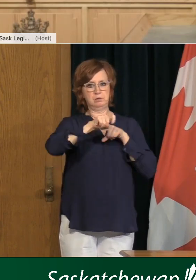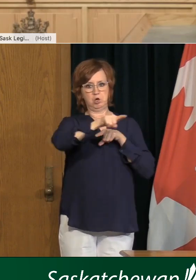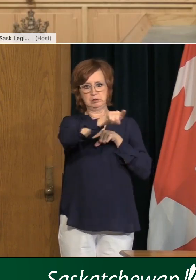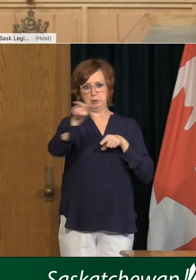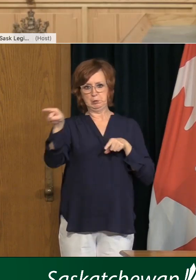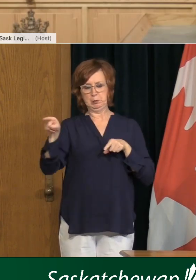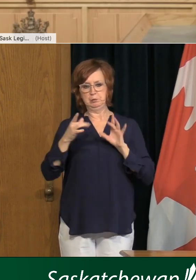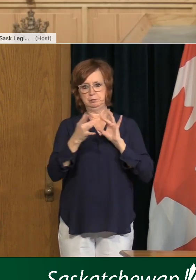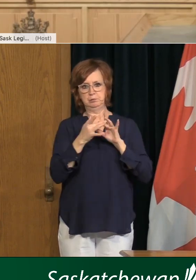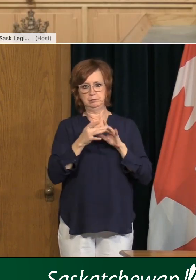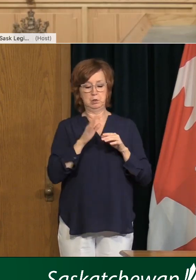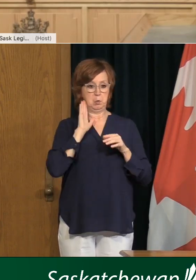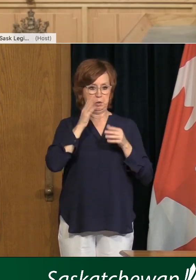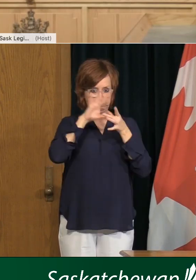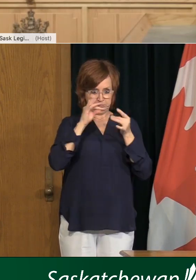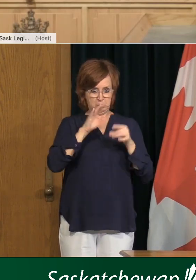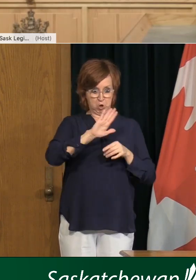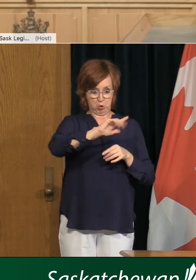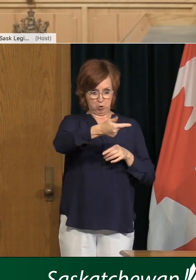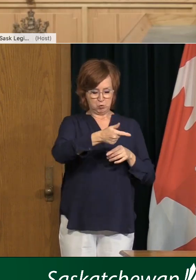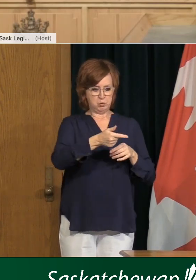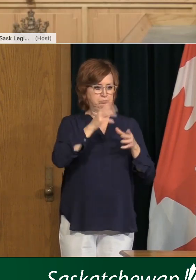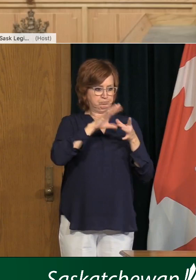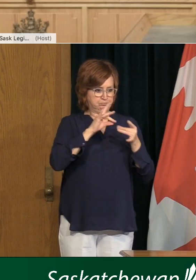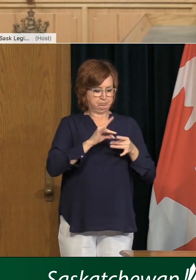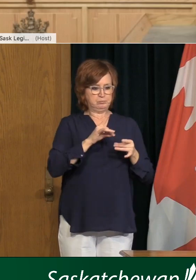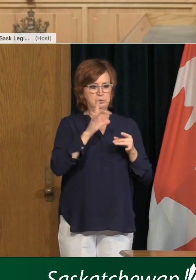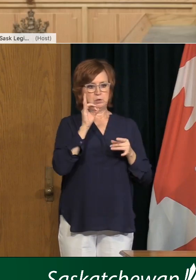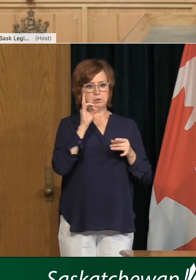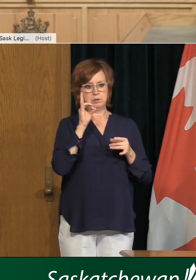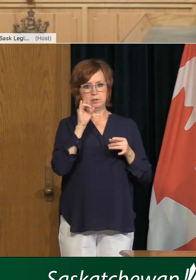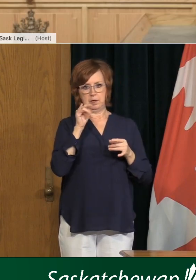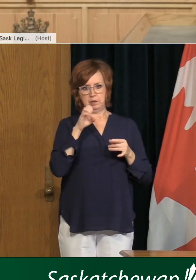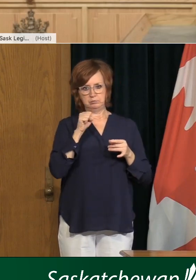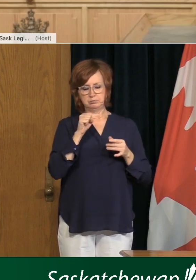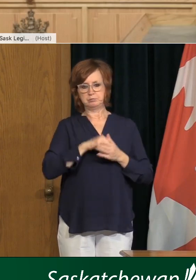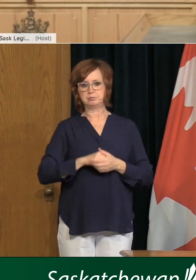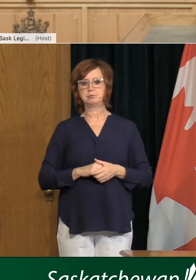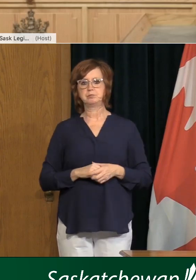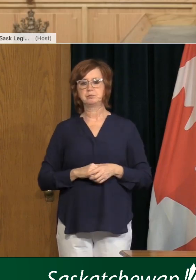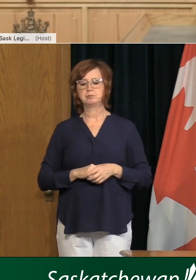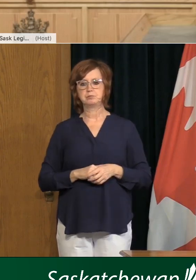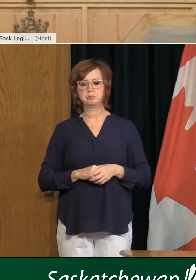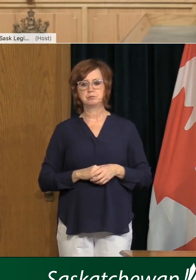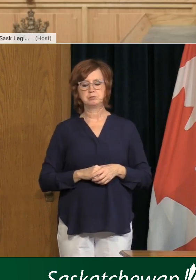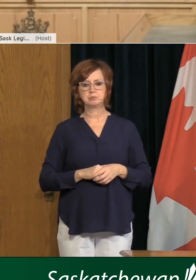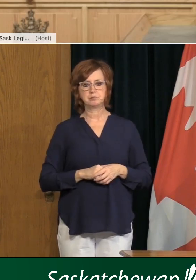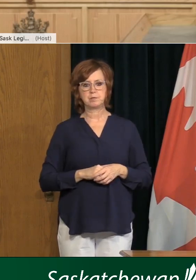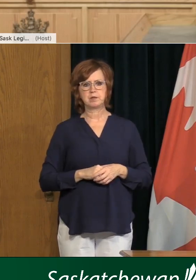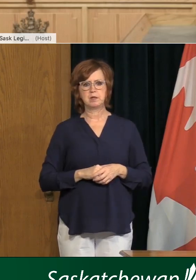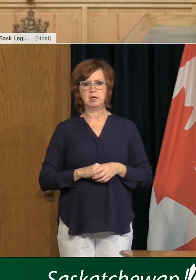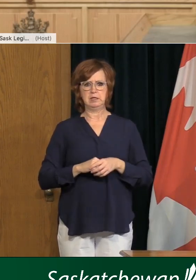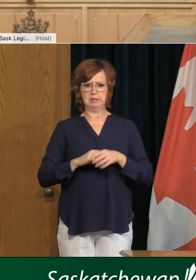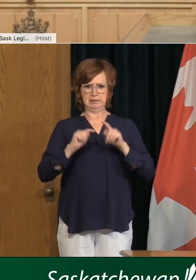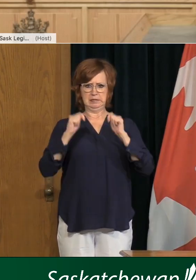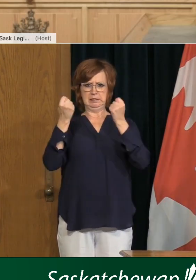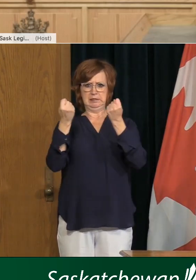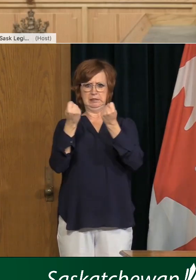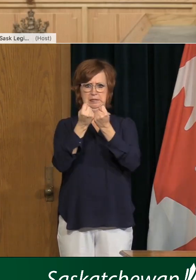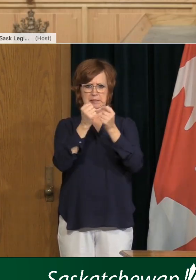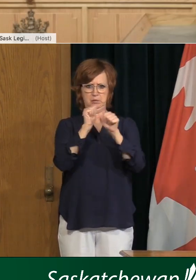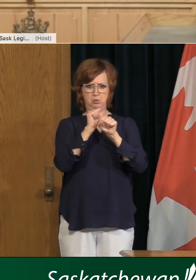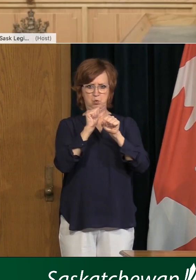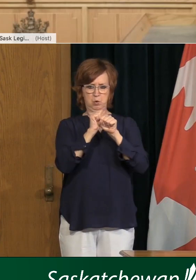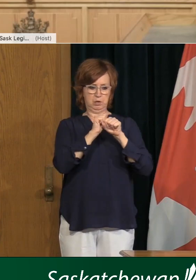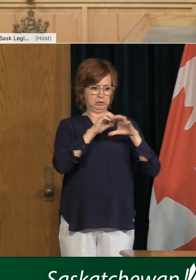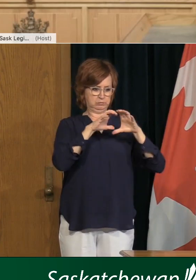their turn comes up. Interdisciplinary teams, including physicians, will continue to assess their waiting